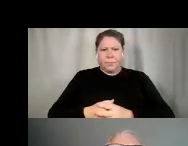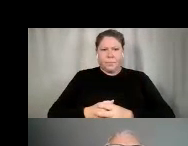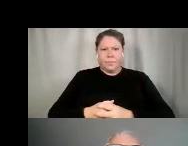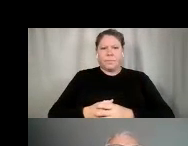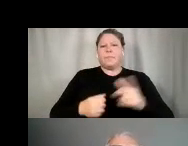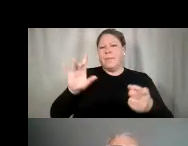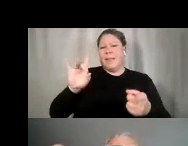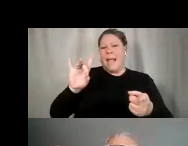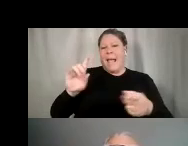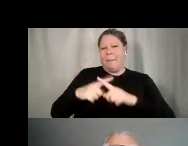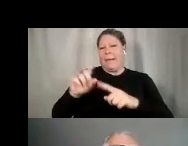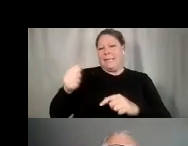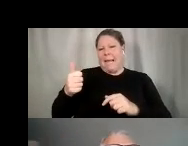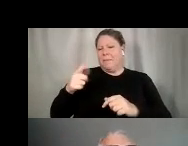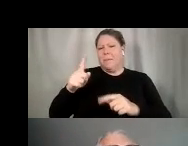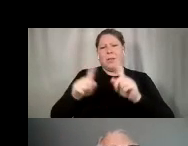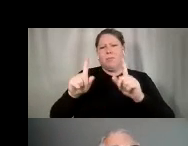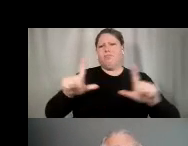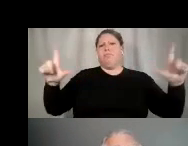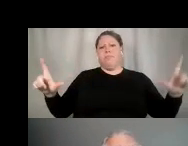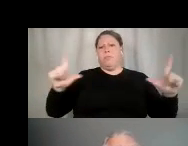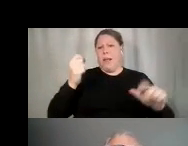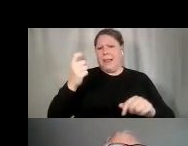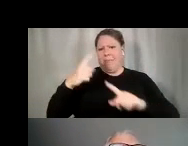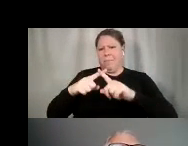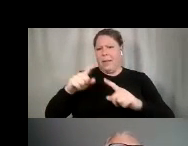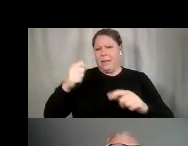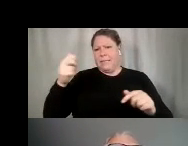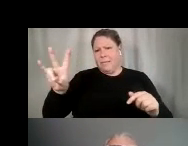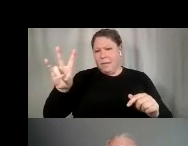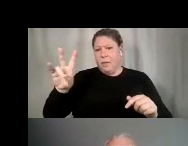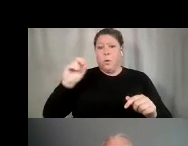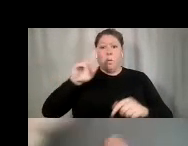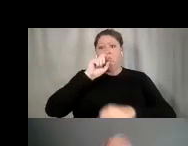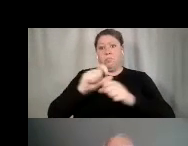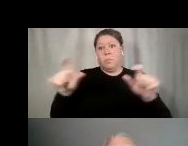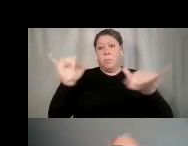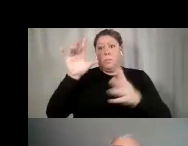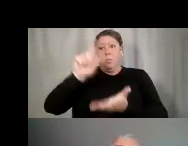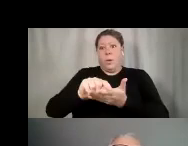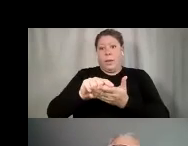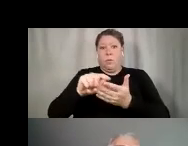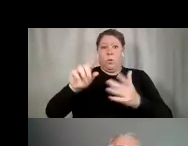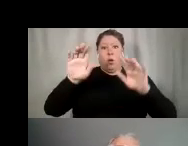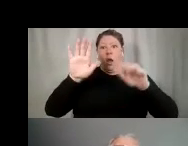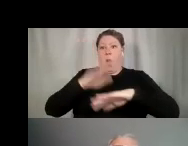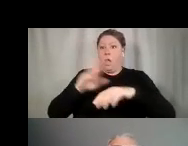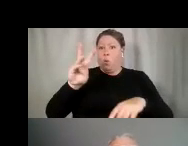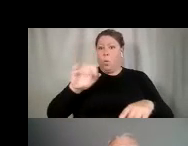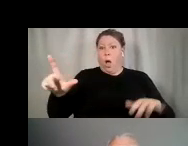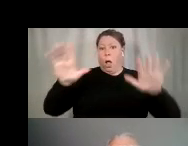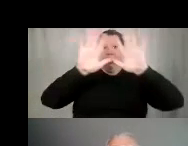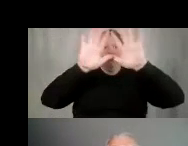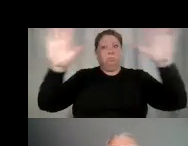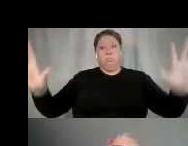blow this up to 11x17, which is closer to A3 size, or you can put this on a wall and work this as a team so that